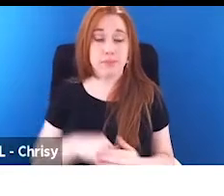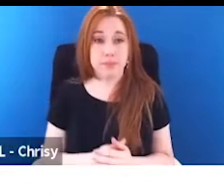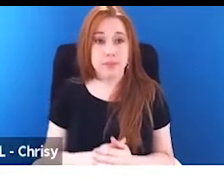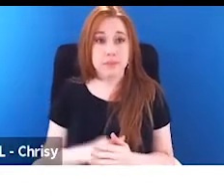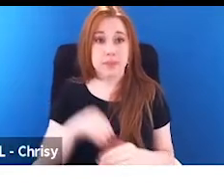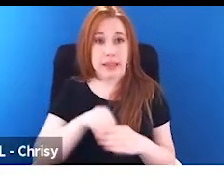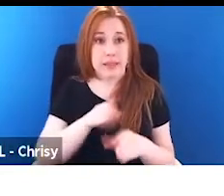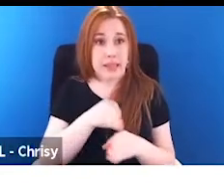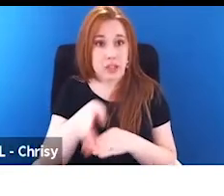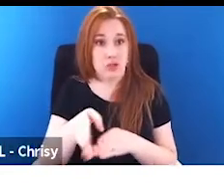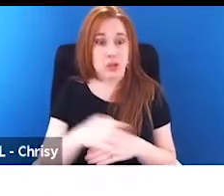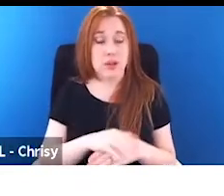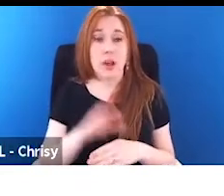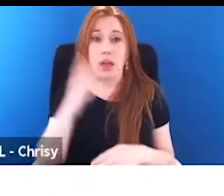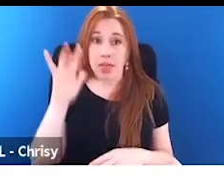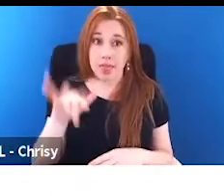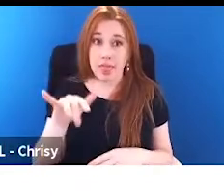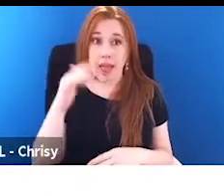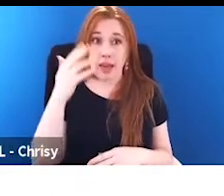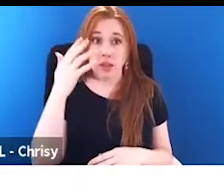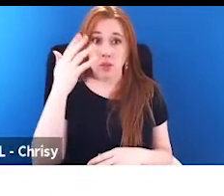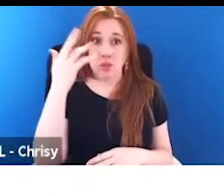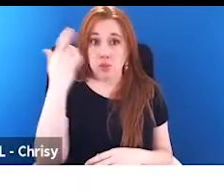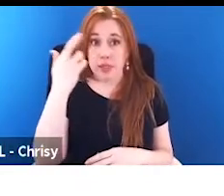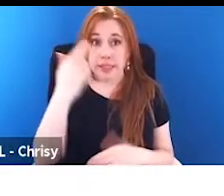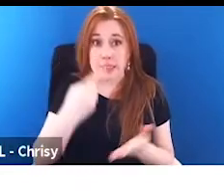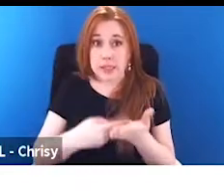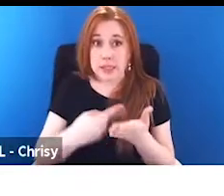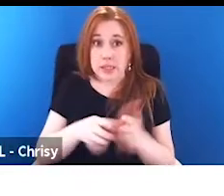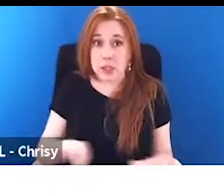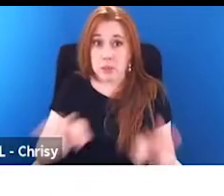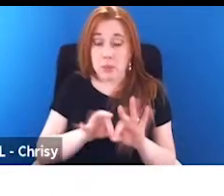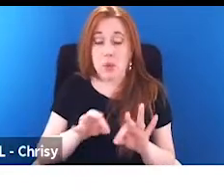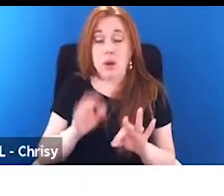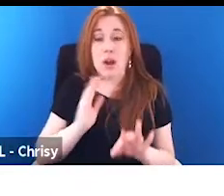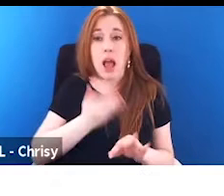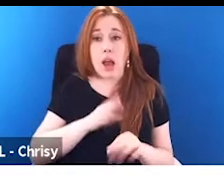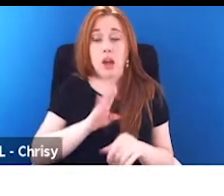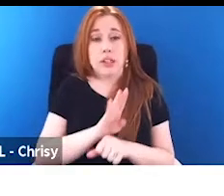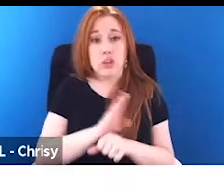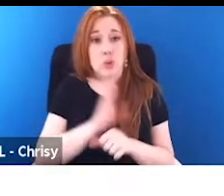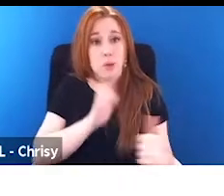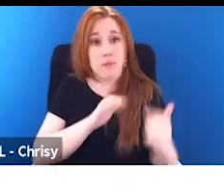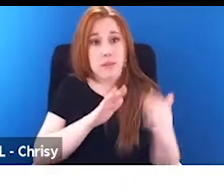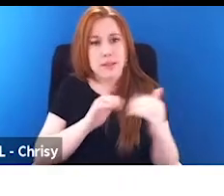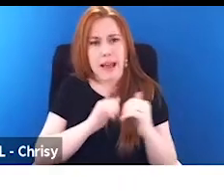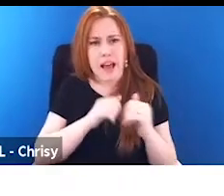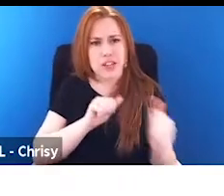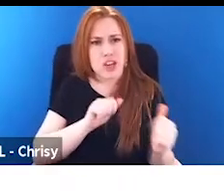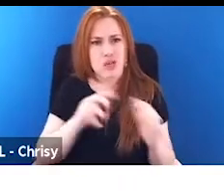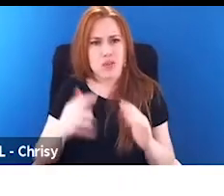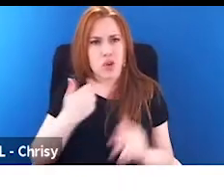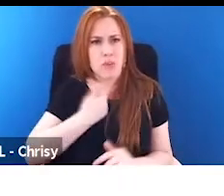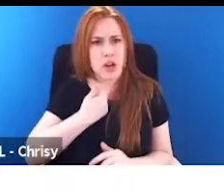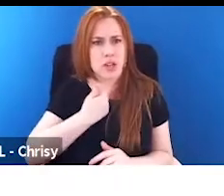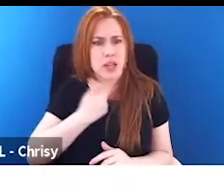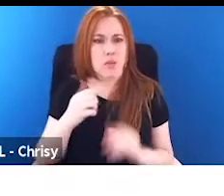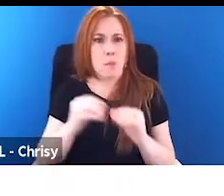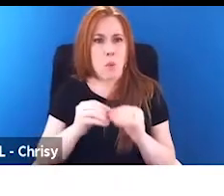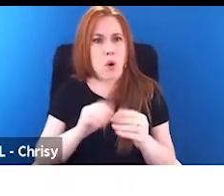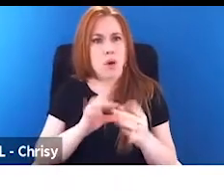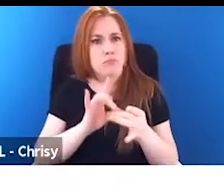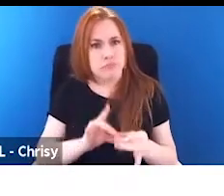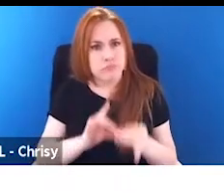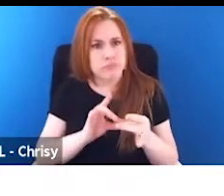reason that discussion is important is because one of the things that our industry will be facing is how does it transform ourselves to make more meaningful connections to